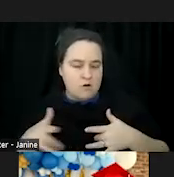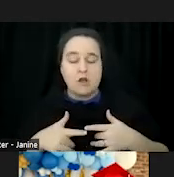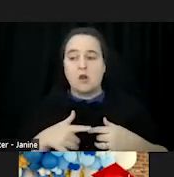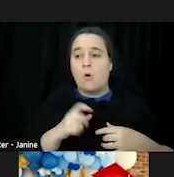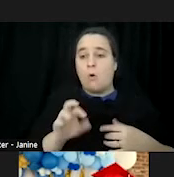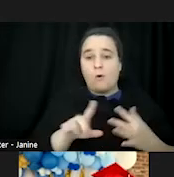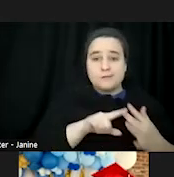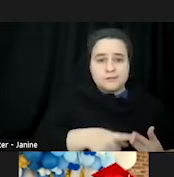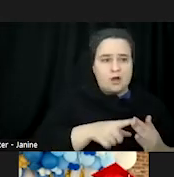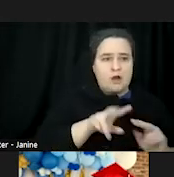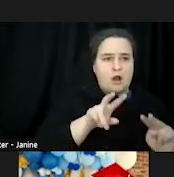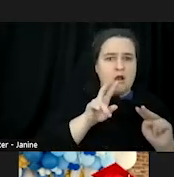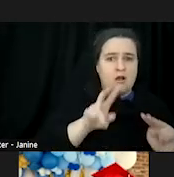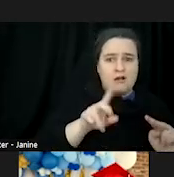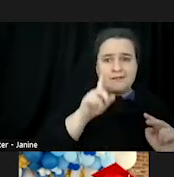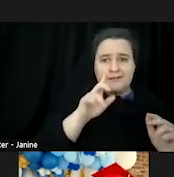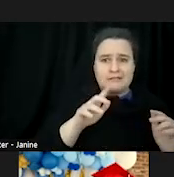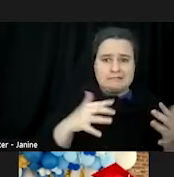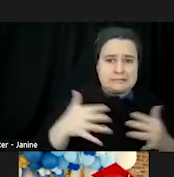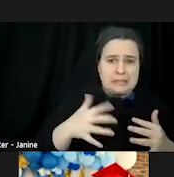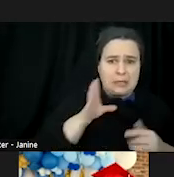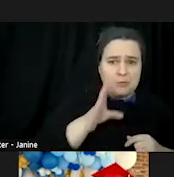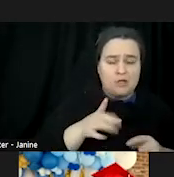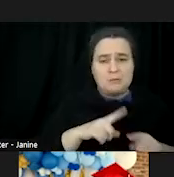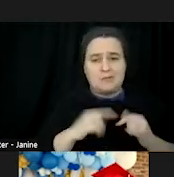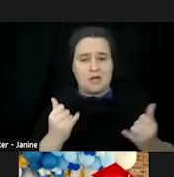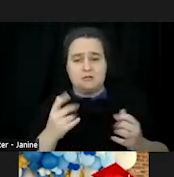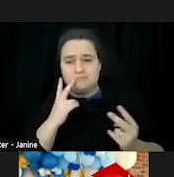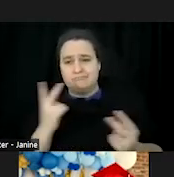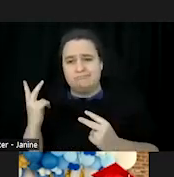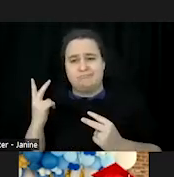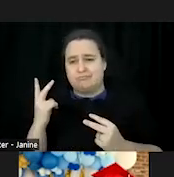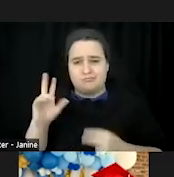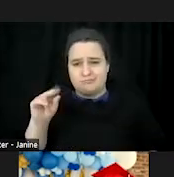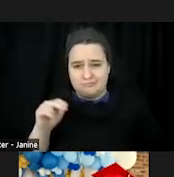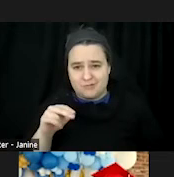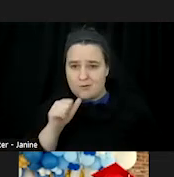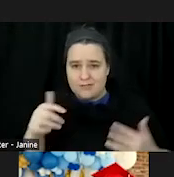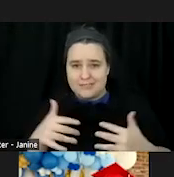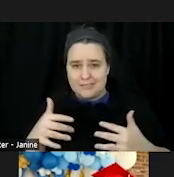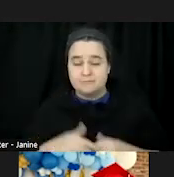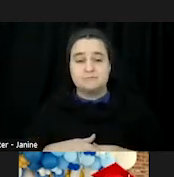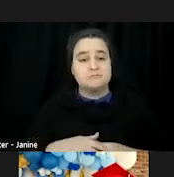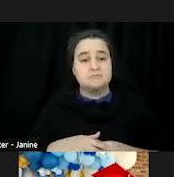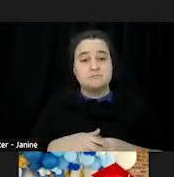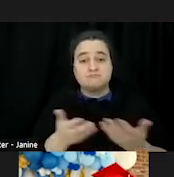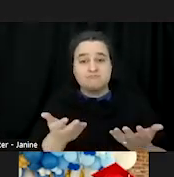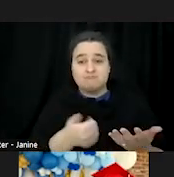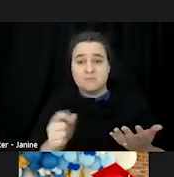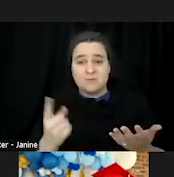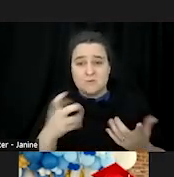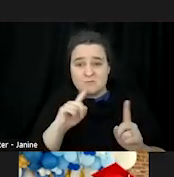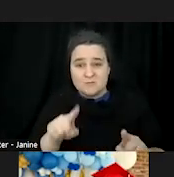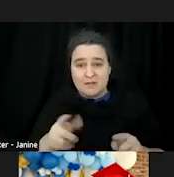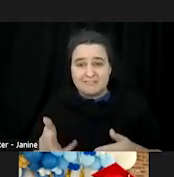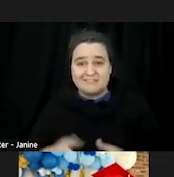like, oh, that was silly. I shouldn't have been afraid of that. Good question. Does anyone want to respond